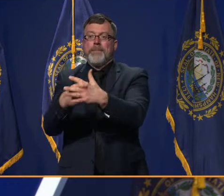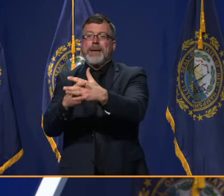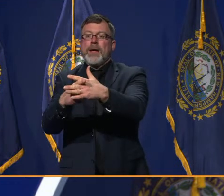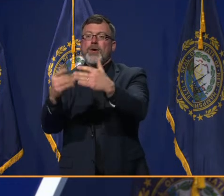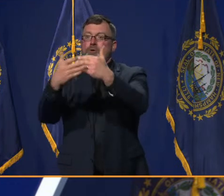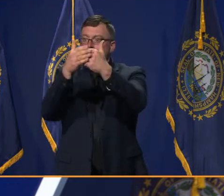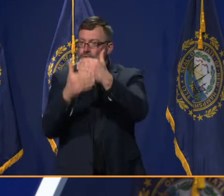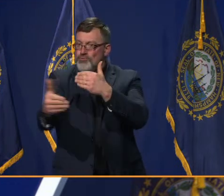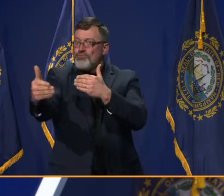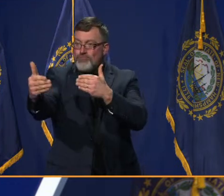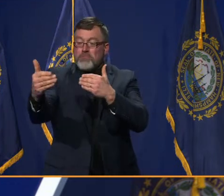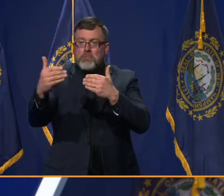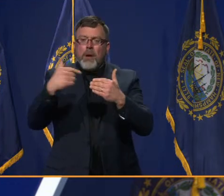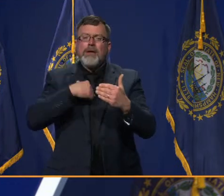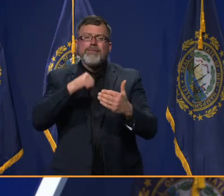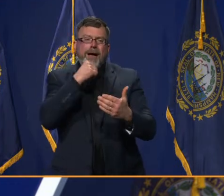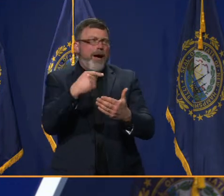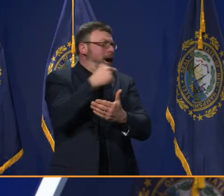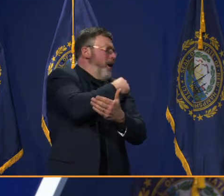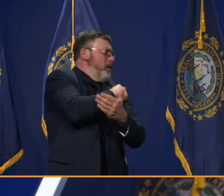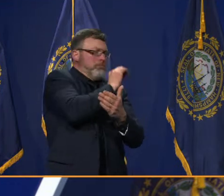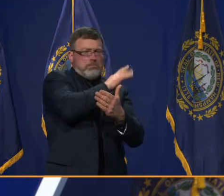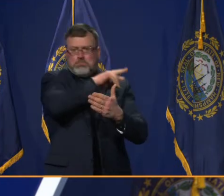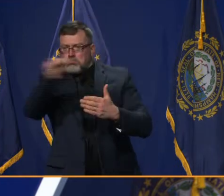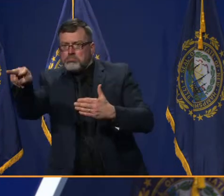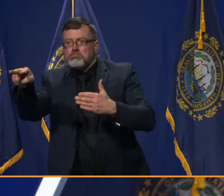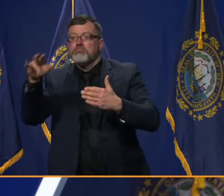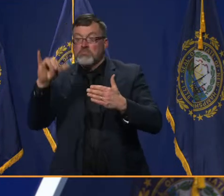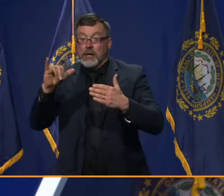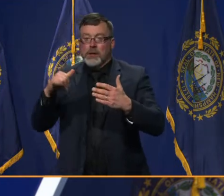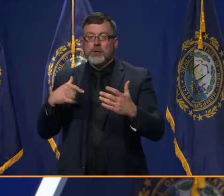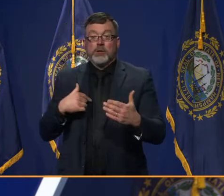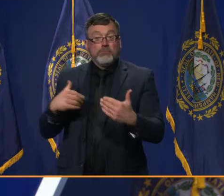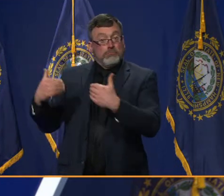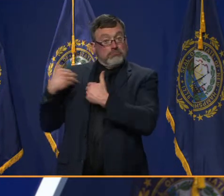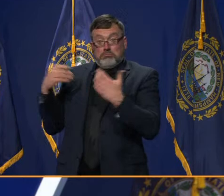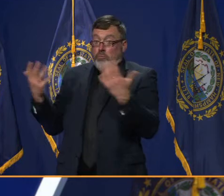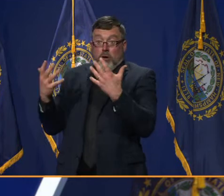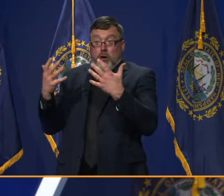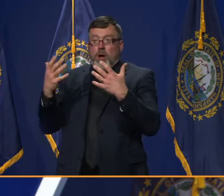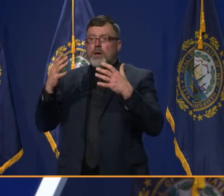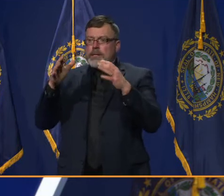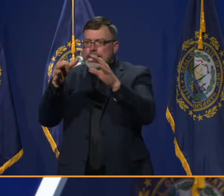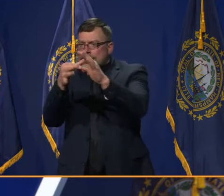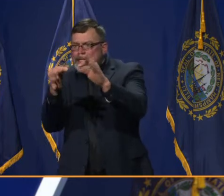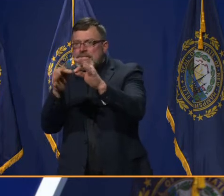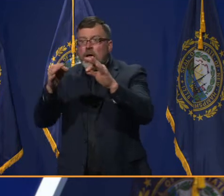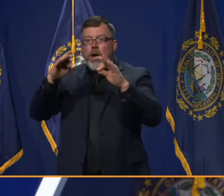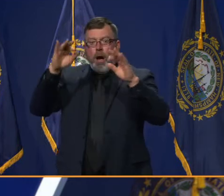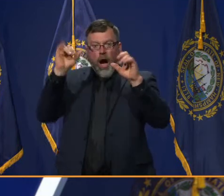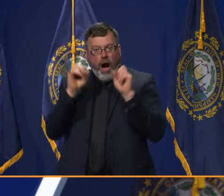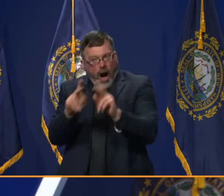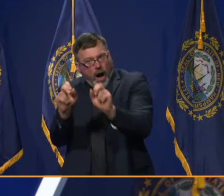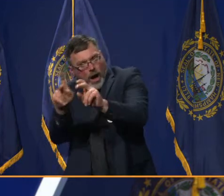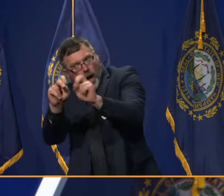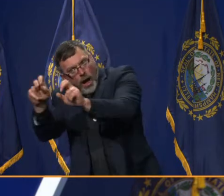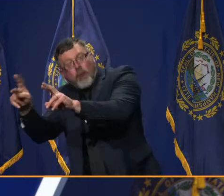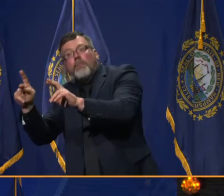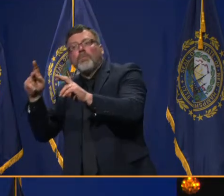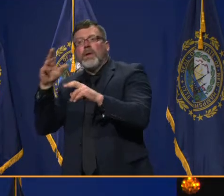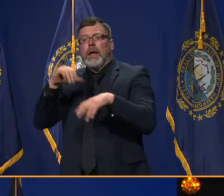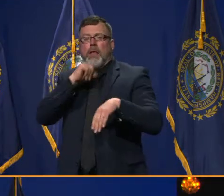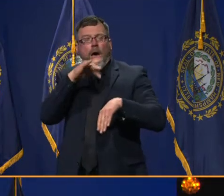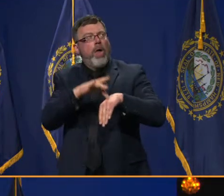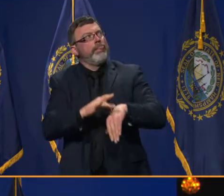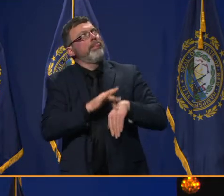our responsibility tonight, frankly, it's to capture the opportunities of tomorrow, not just dwell on those ordeals of the past. What